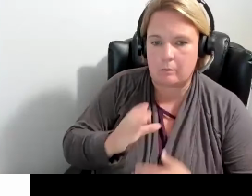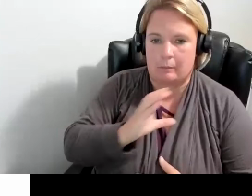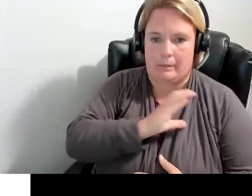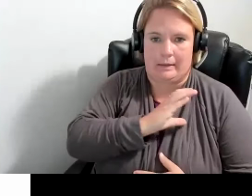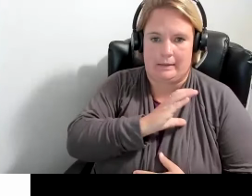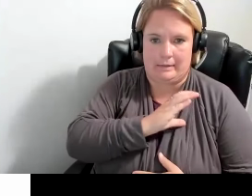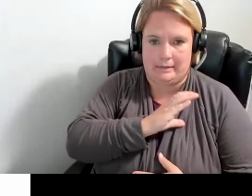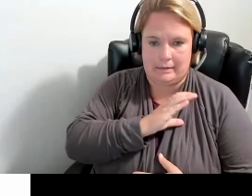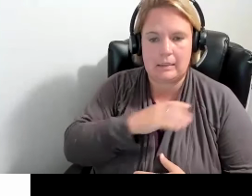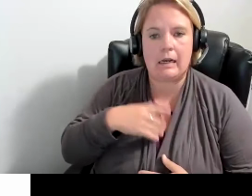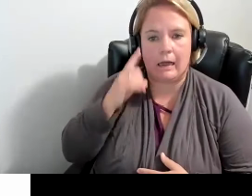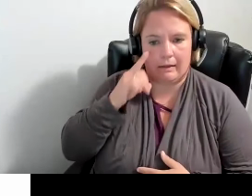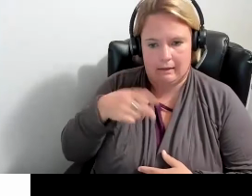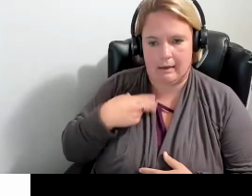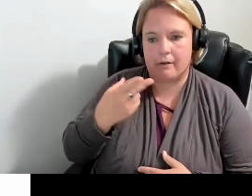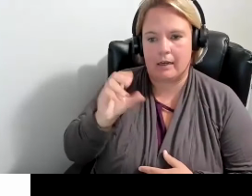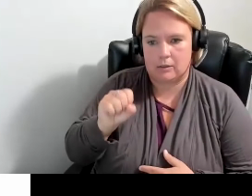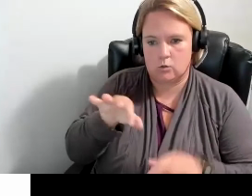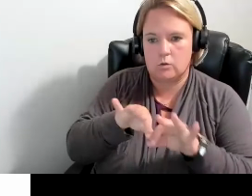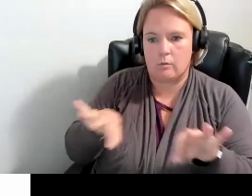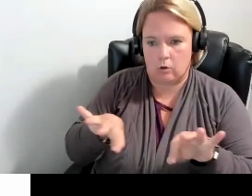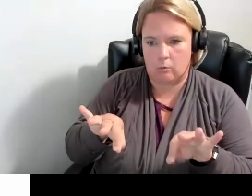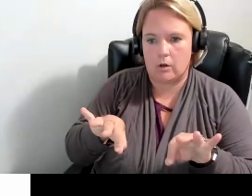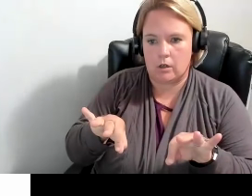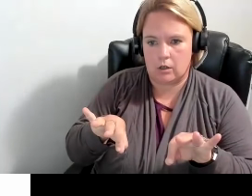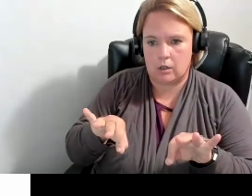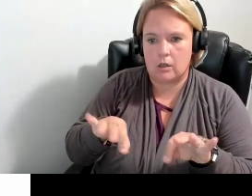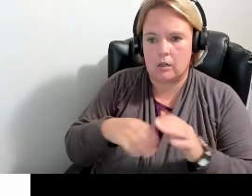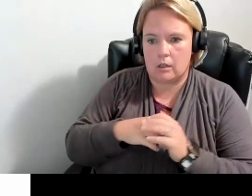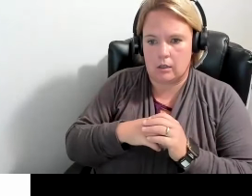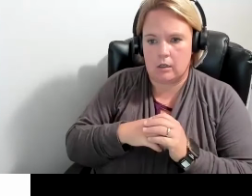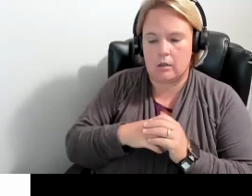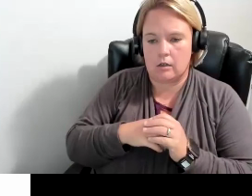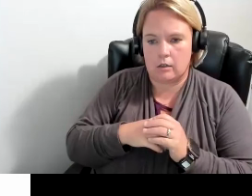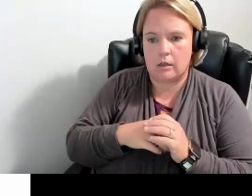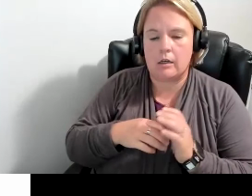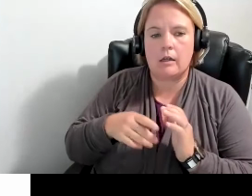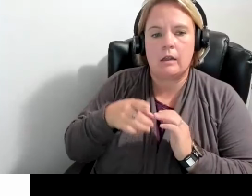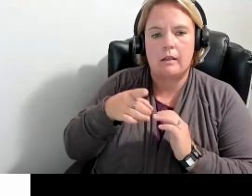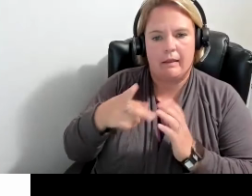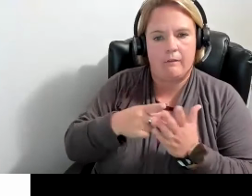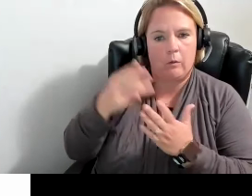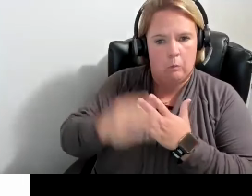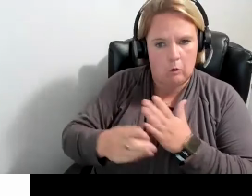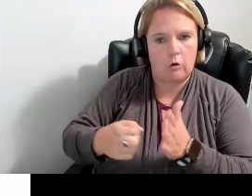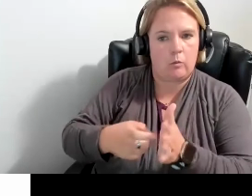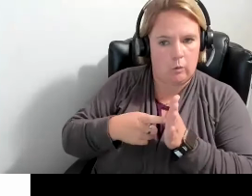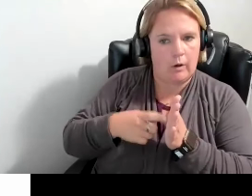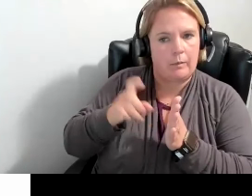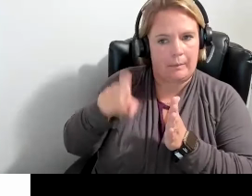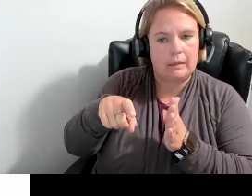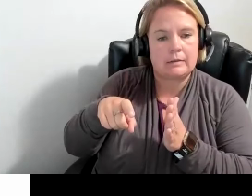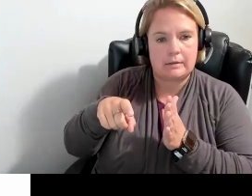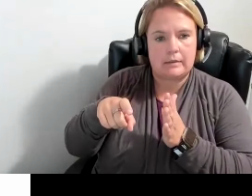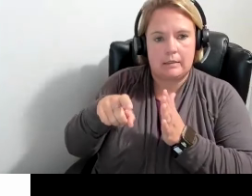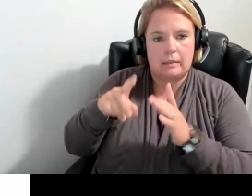police academy? I think they have like a high school diploma requirement. oh, So that would be more so a program has that requirement.